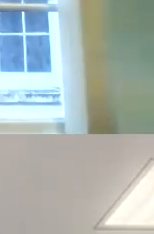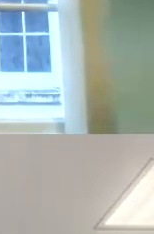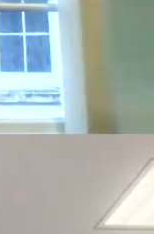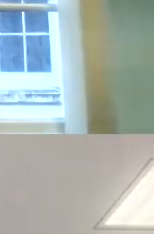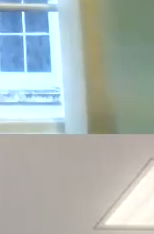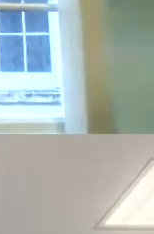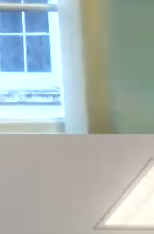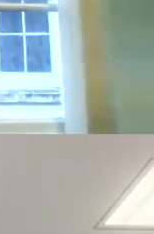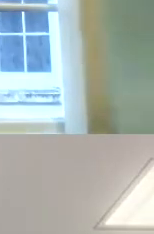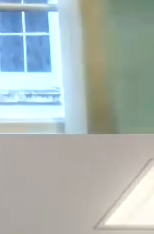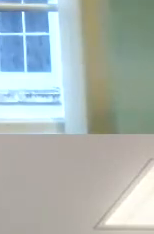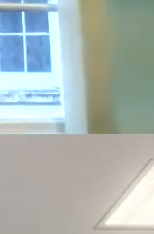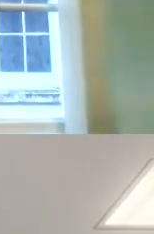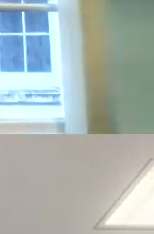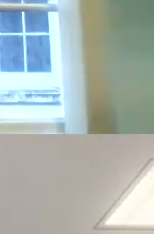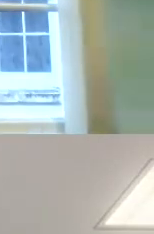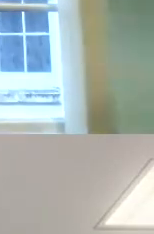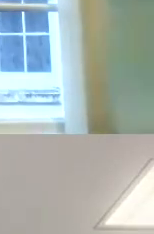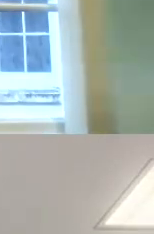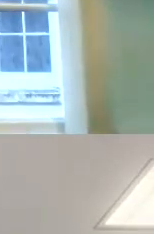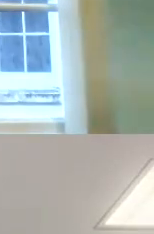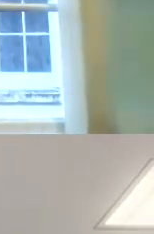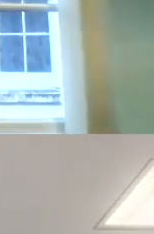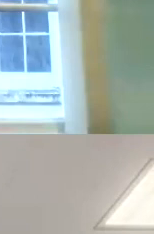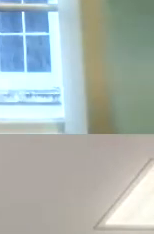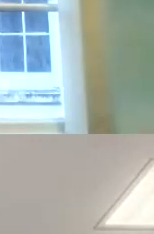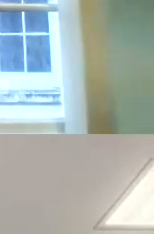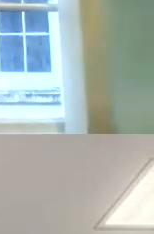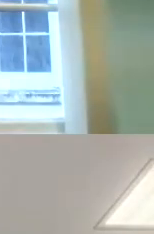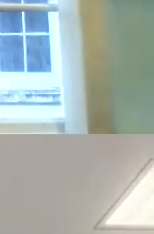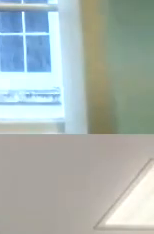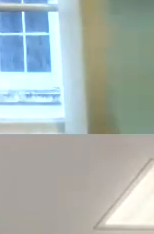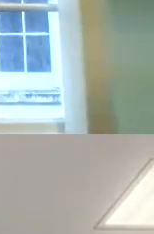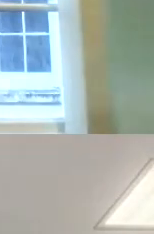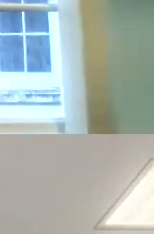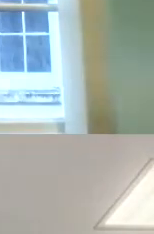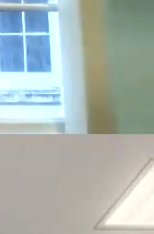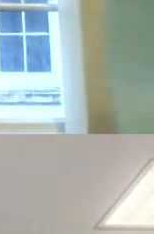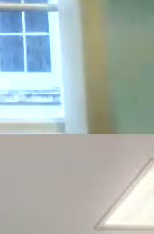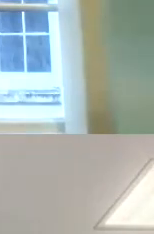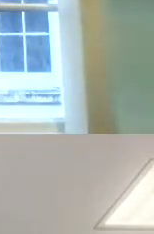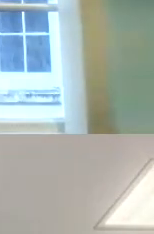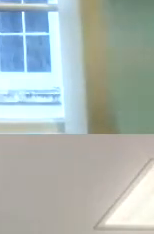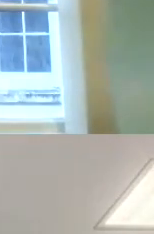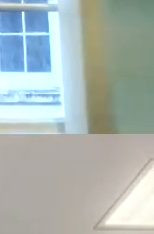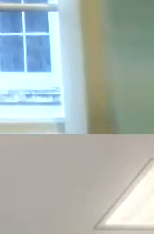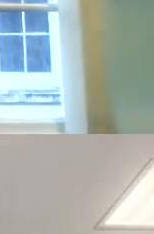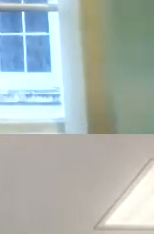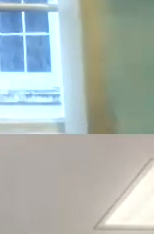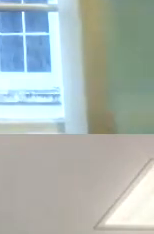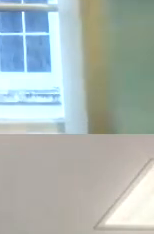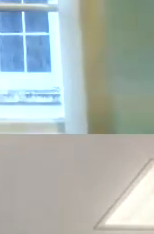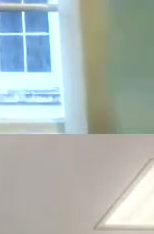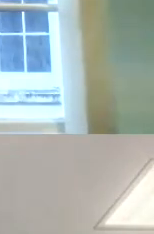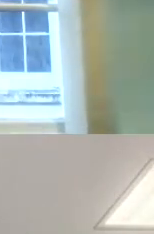much more. Fluid manipulation is a massive thing in urge incontinence, and bladder retraining along with